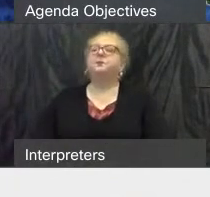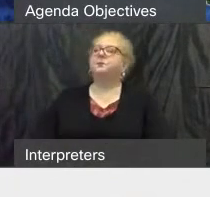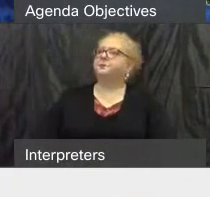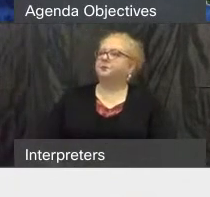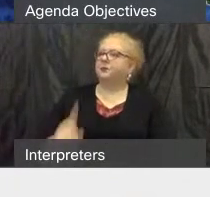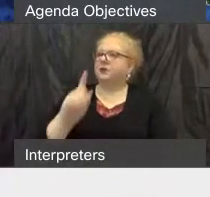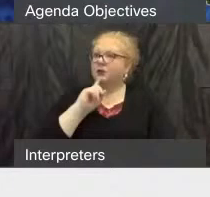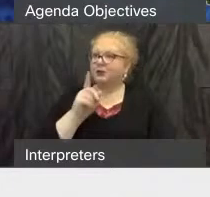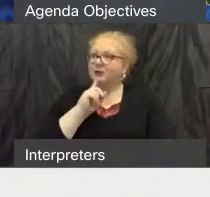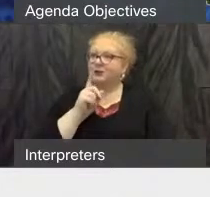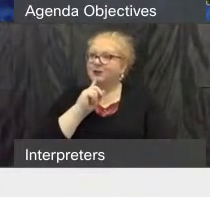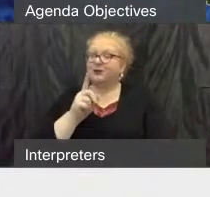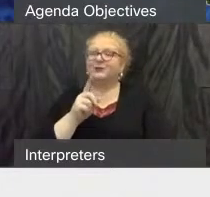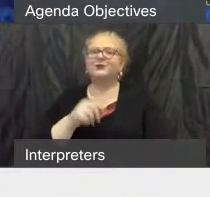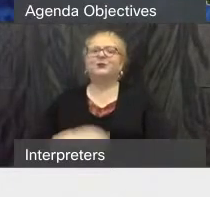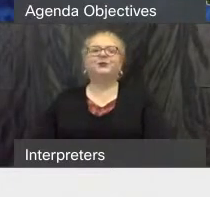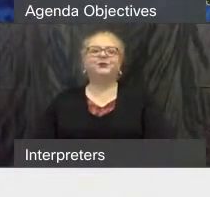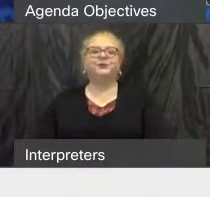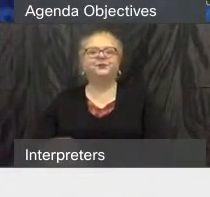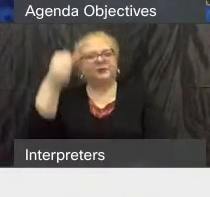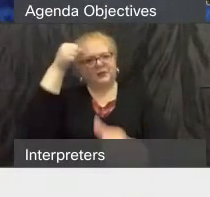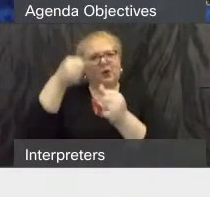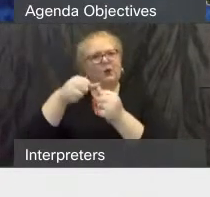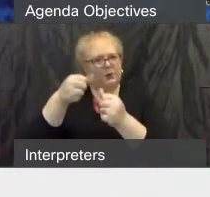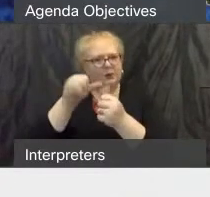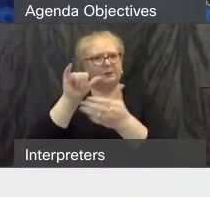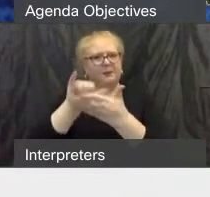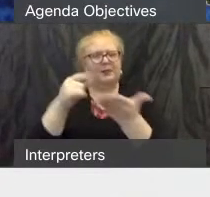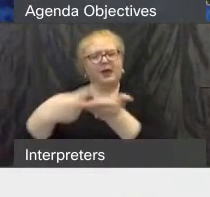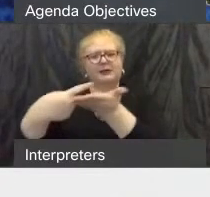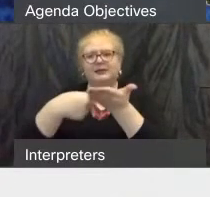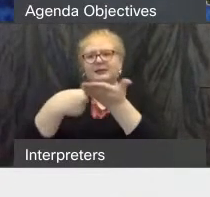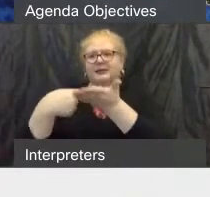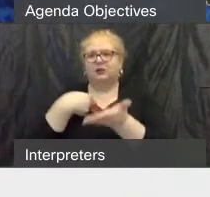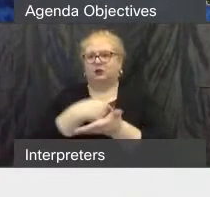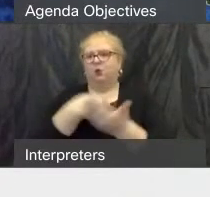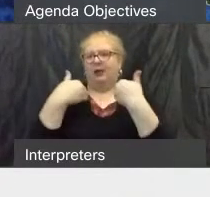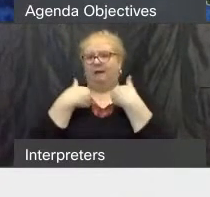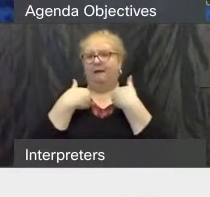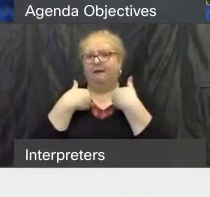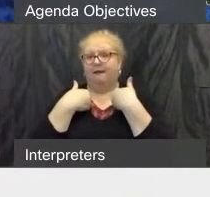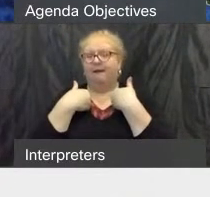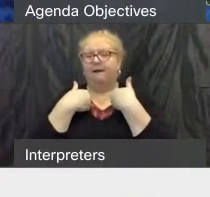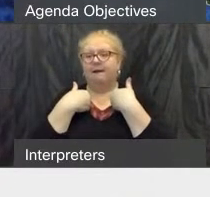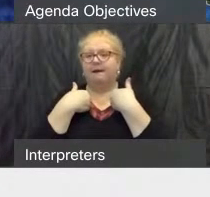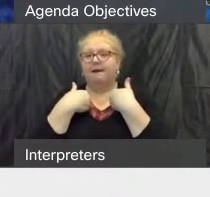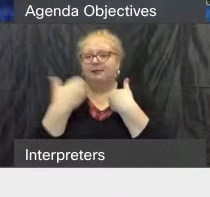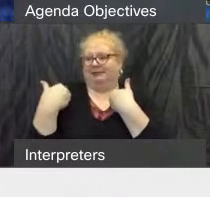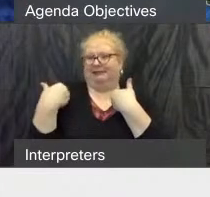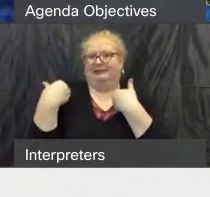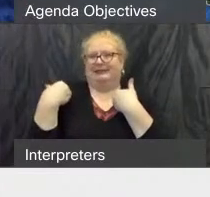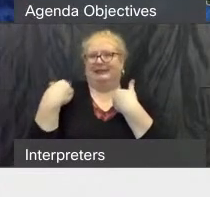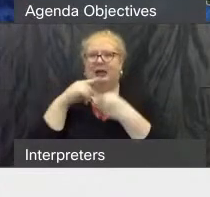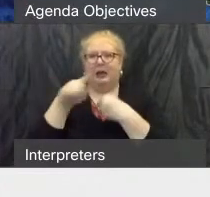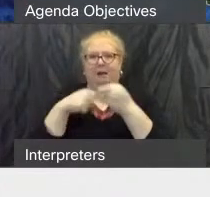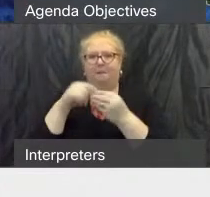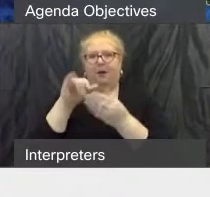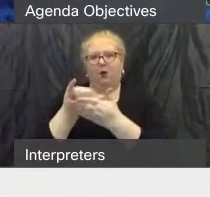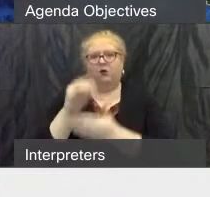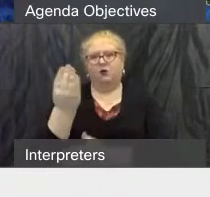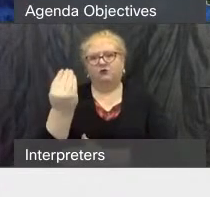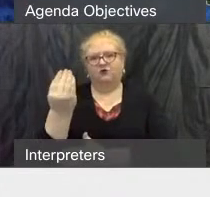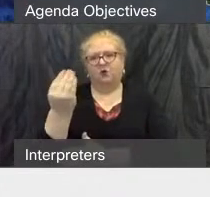Sure. As a result of that discussion that we had that night about those 14